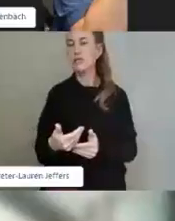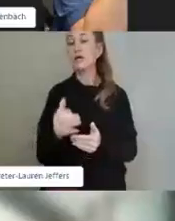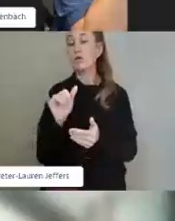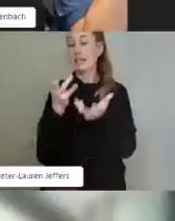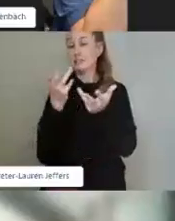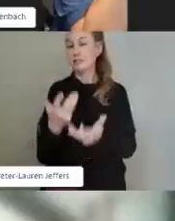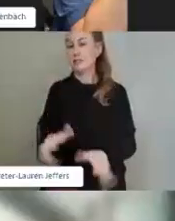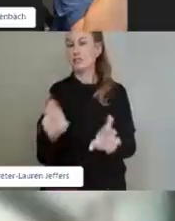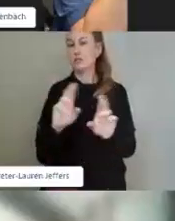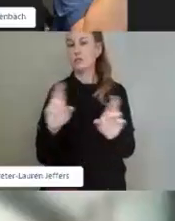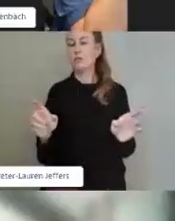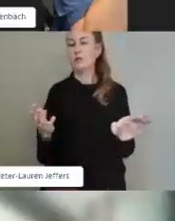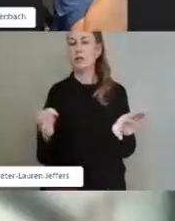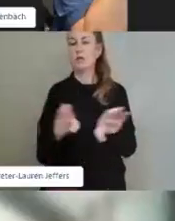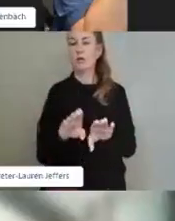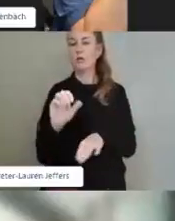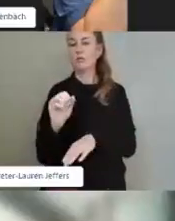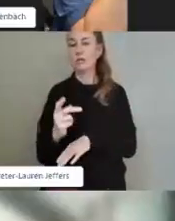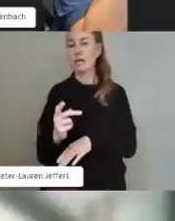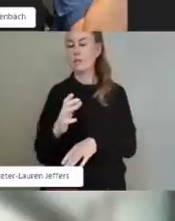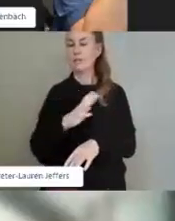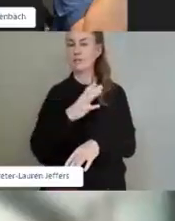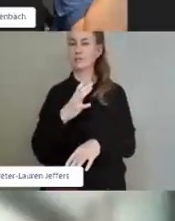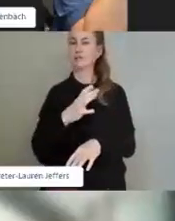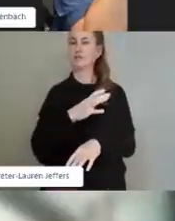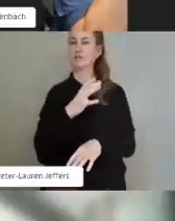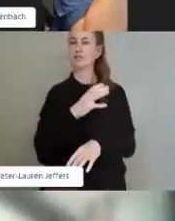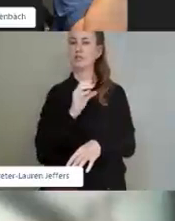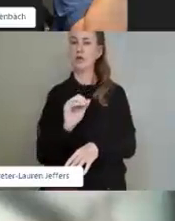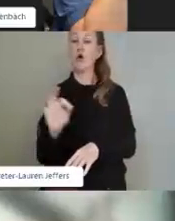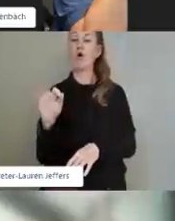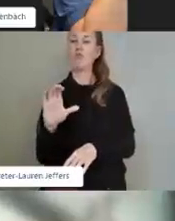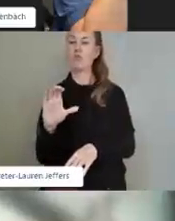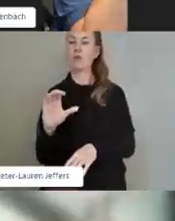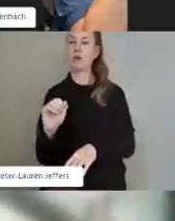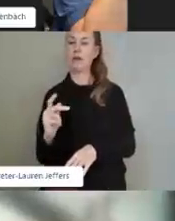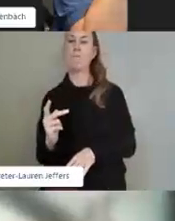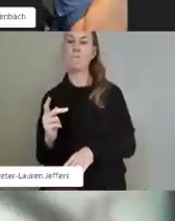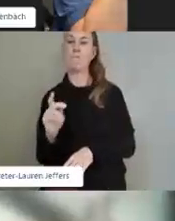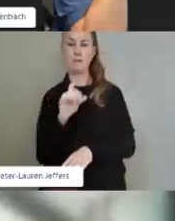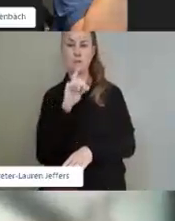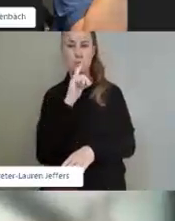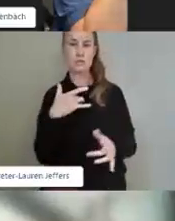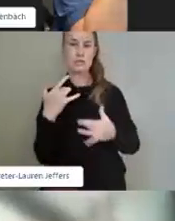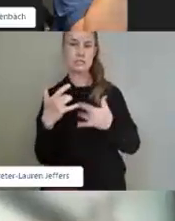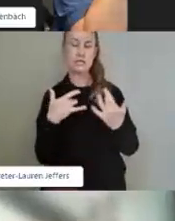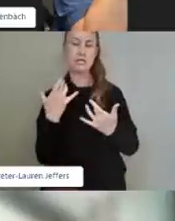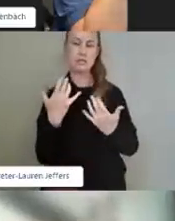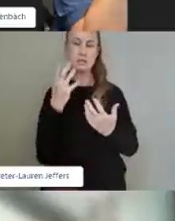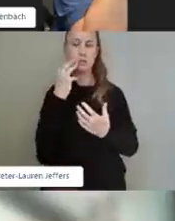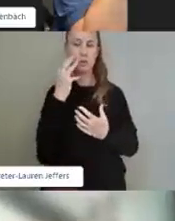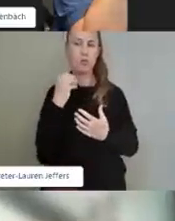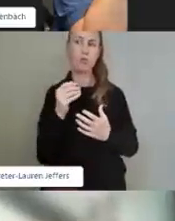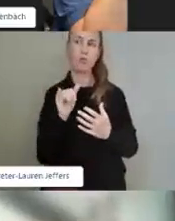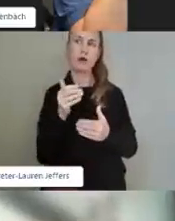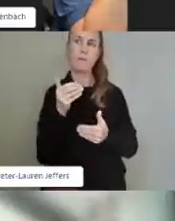that, they're very ready to close our cap, and that will be officially off the cap. And so that's really exciting that we've gone through that process.